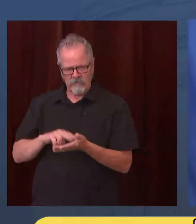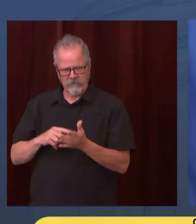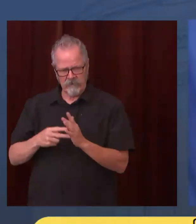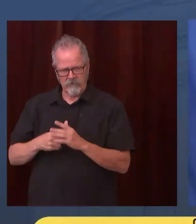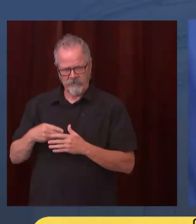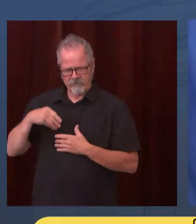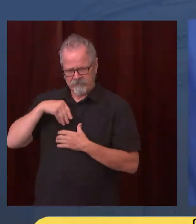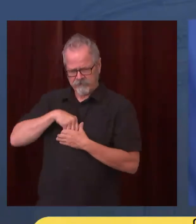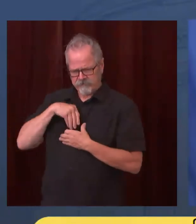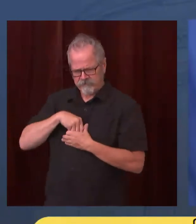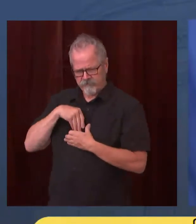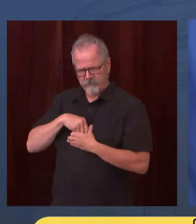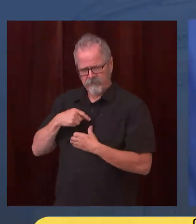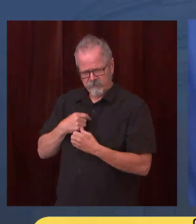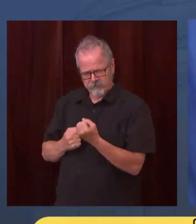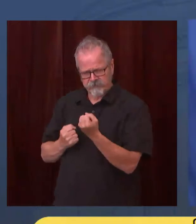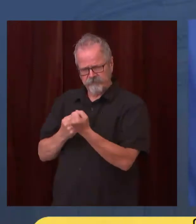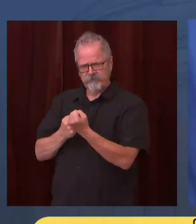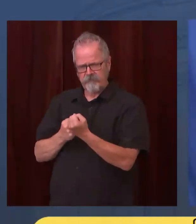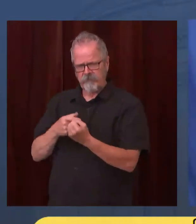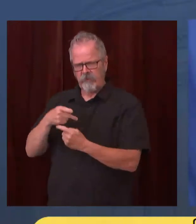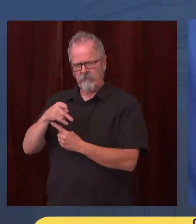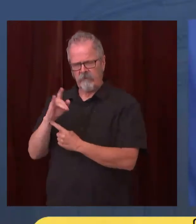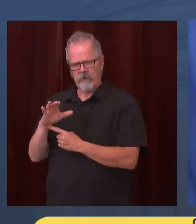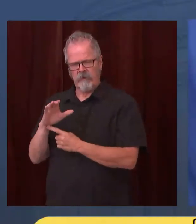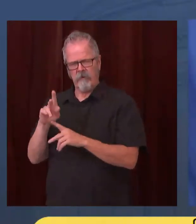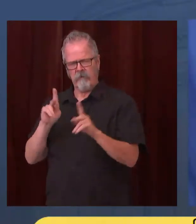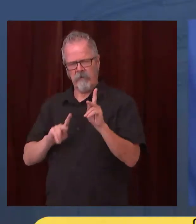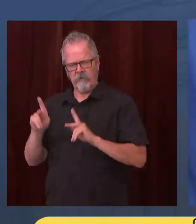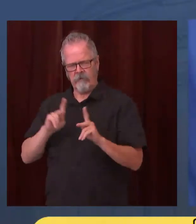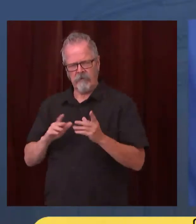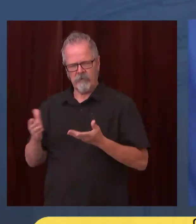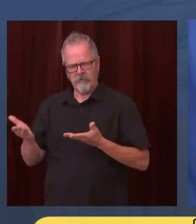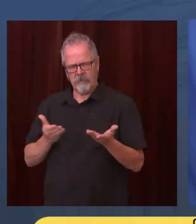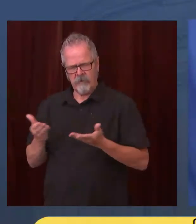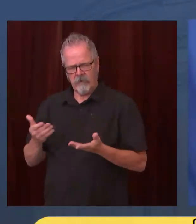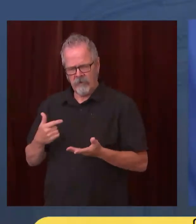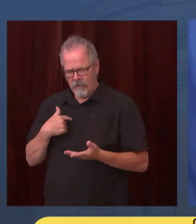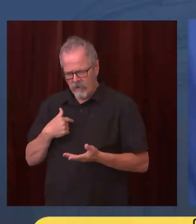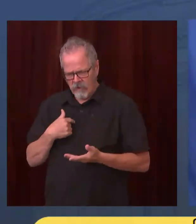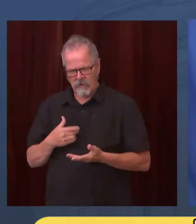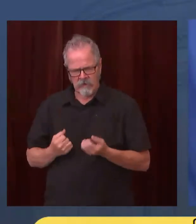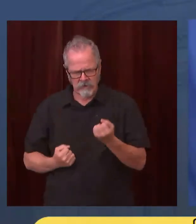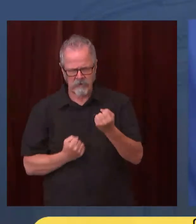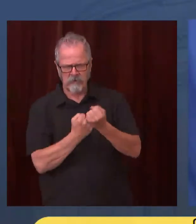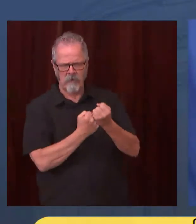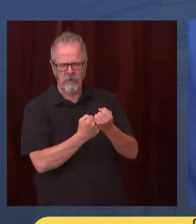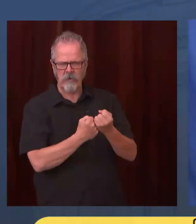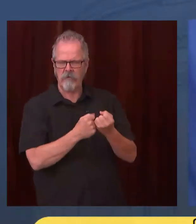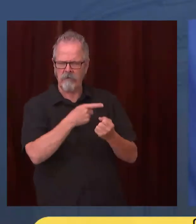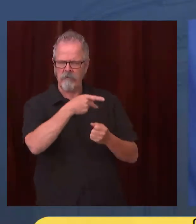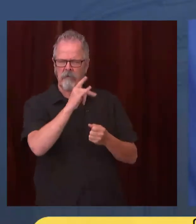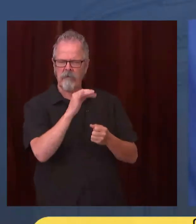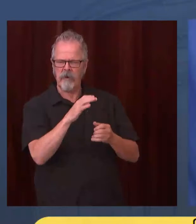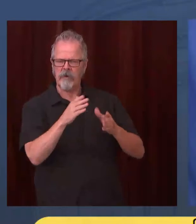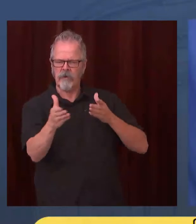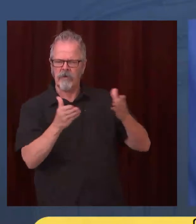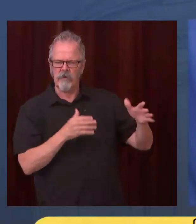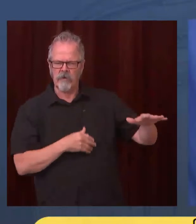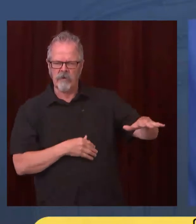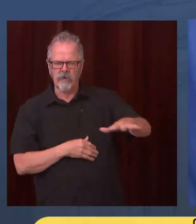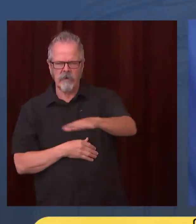That's why they went into public service. And as more of them understand the ramifications of being